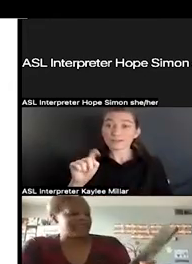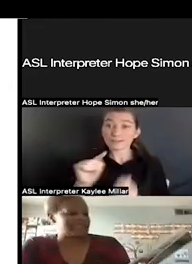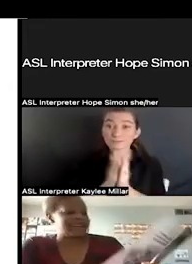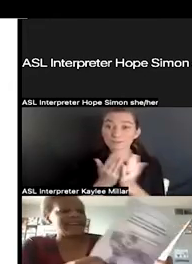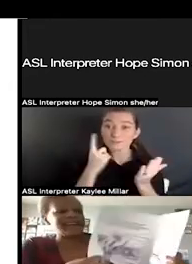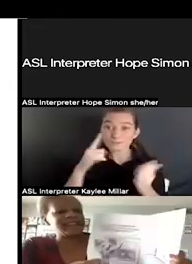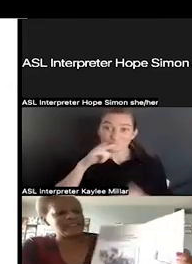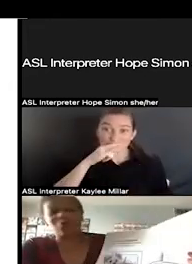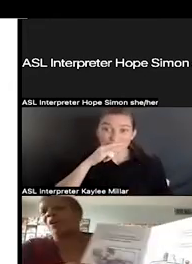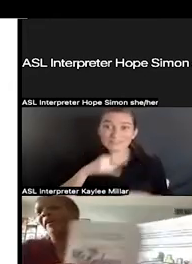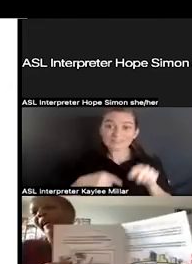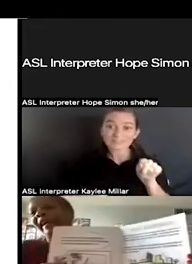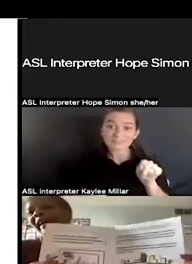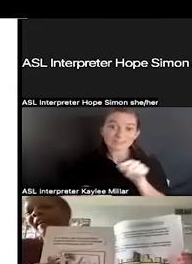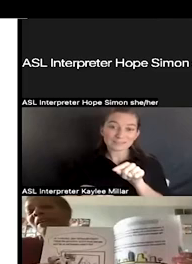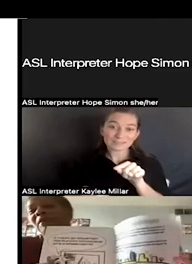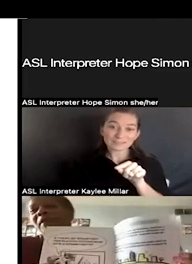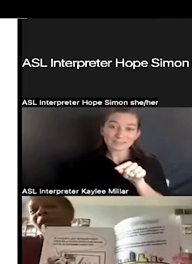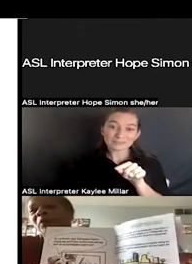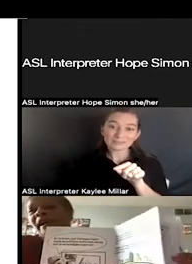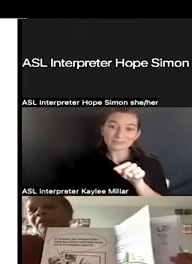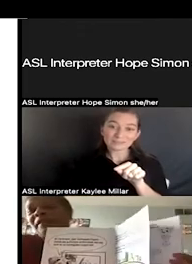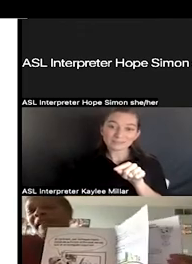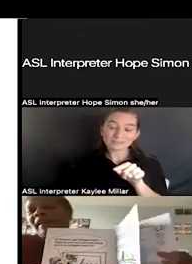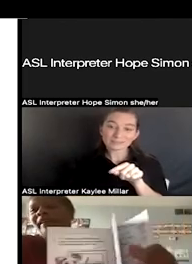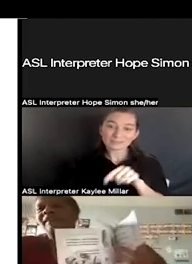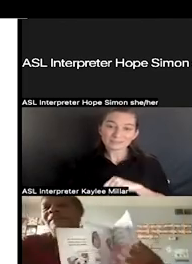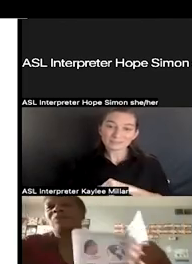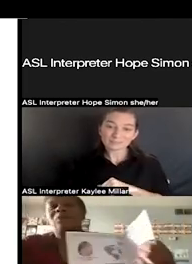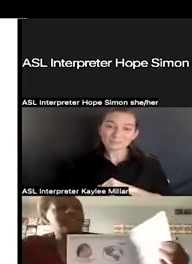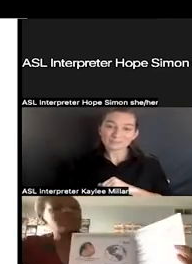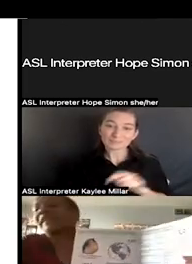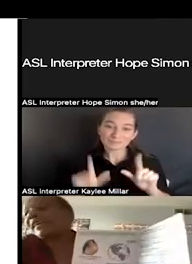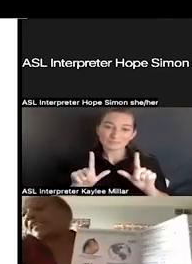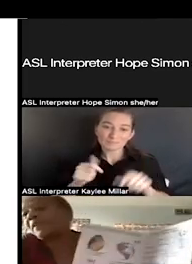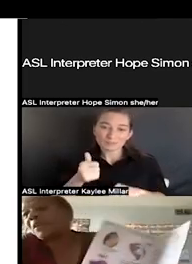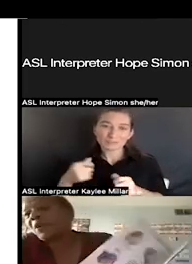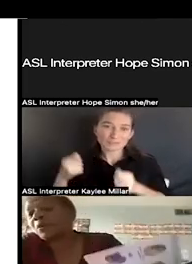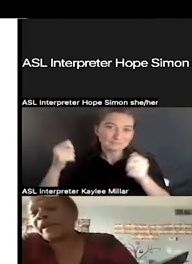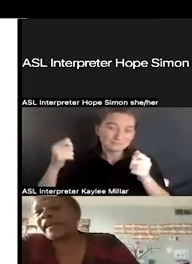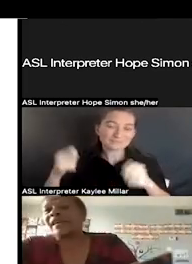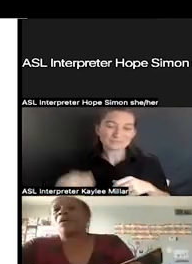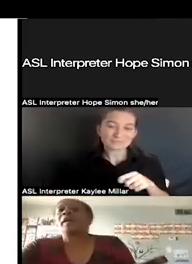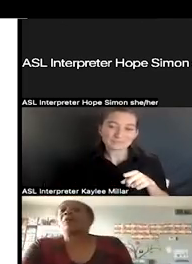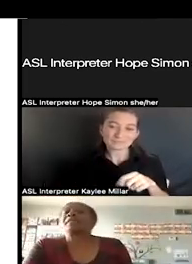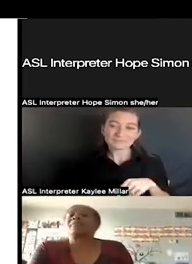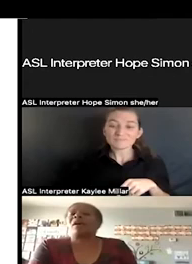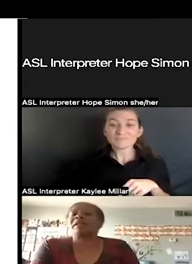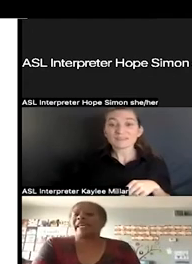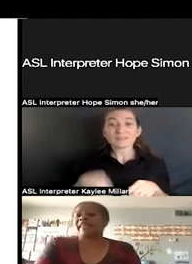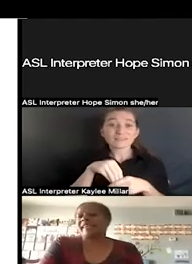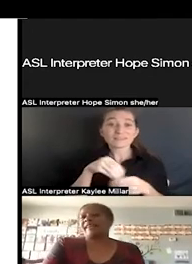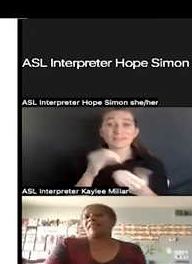the inside drawing and following of the what to do in case of an earthquake. We are a